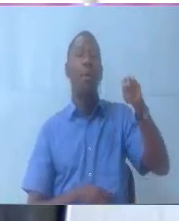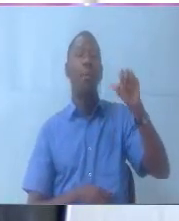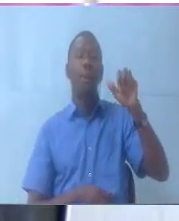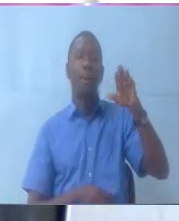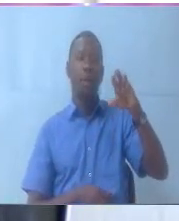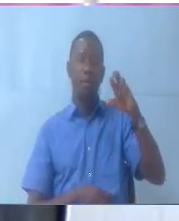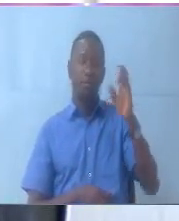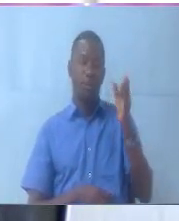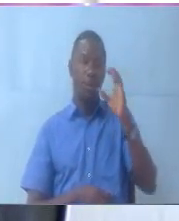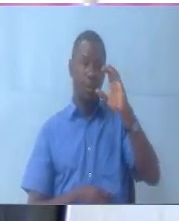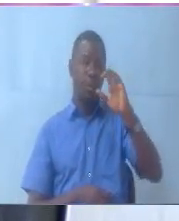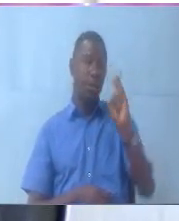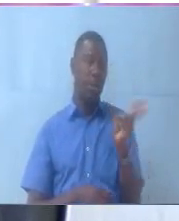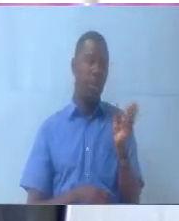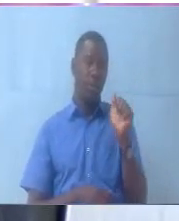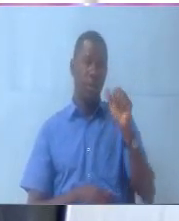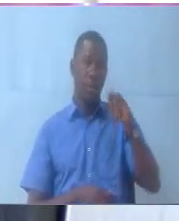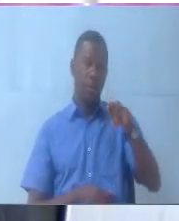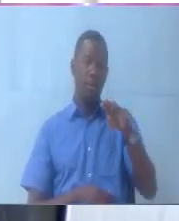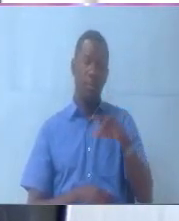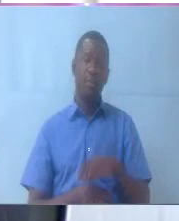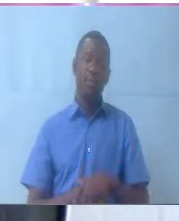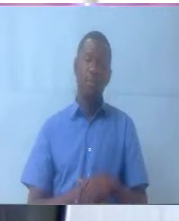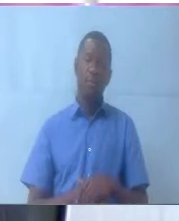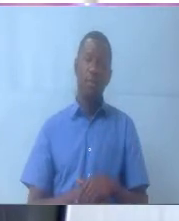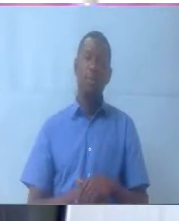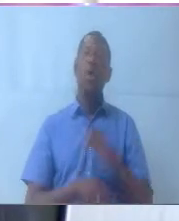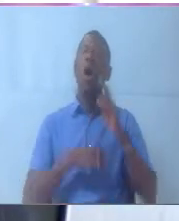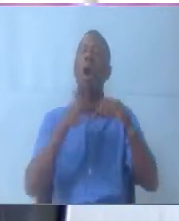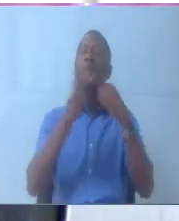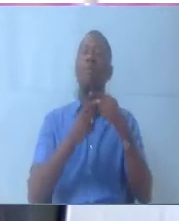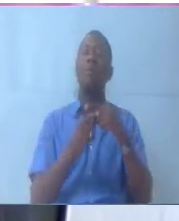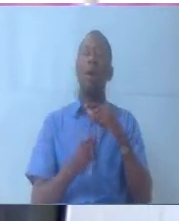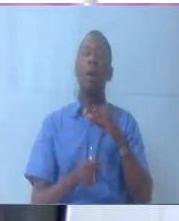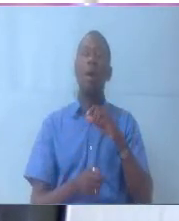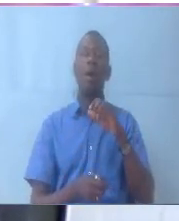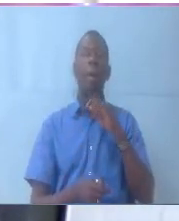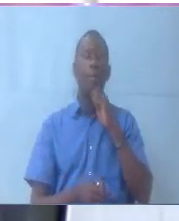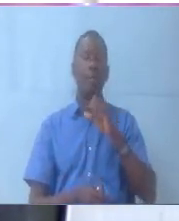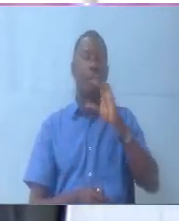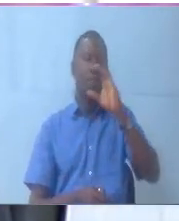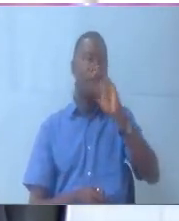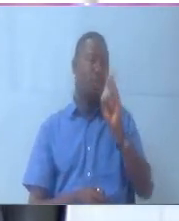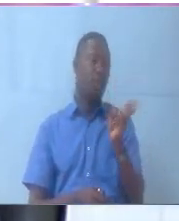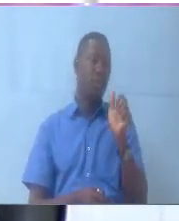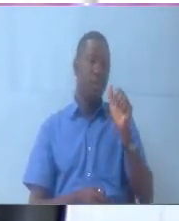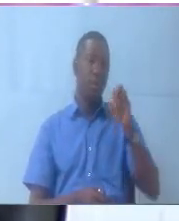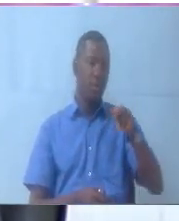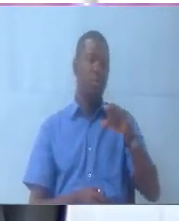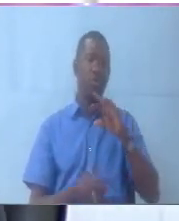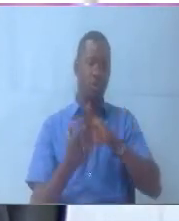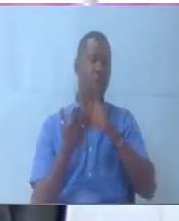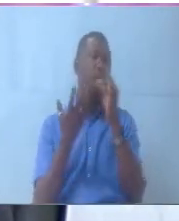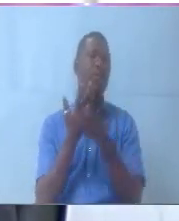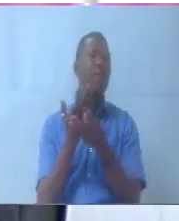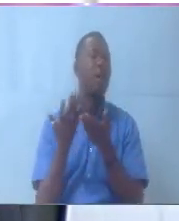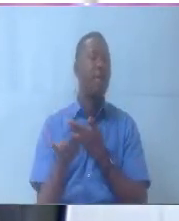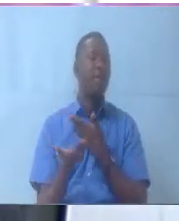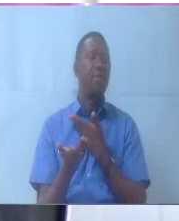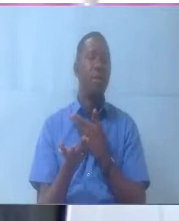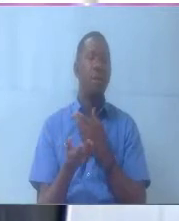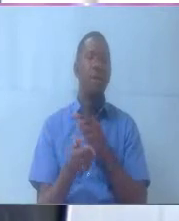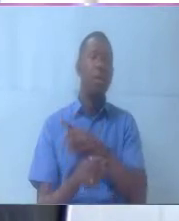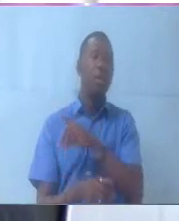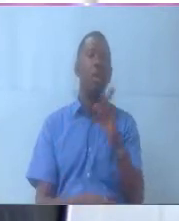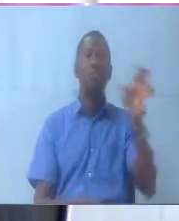fole Omar Cham. For whatever reason, Omar Cham was transferred. Bitung adalilo itelle alombare Omar Cham saundi. And they brought